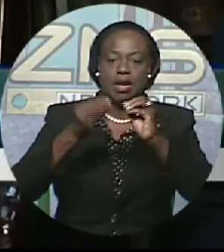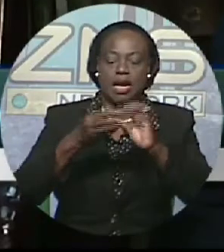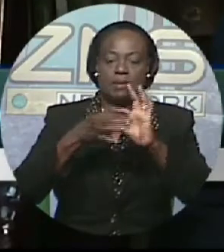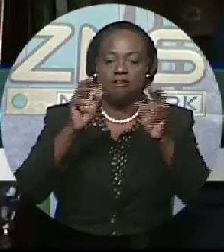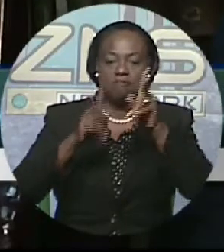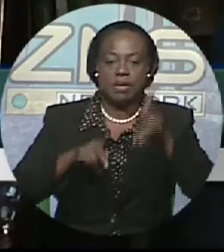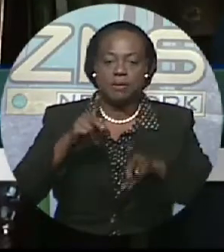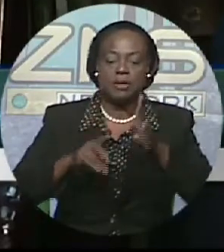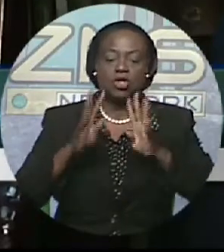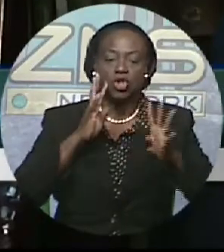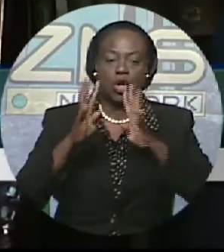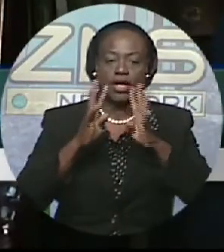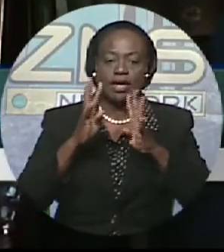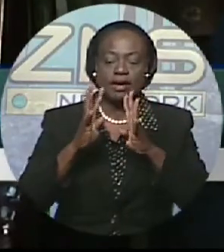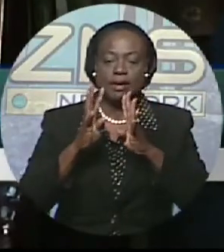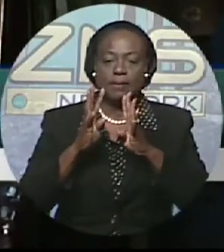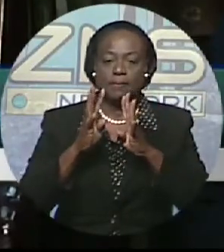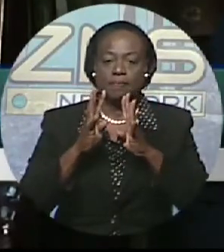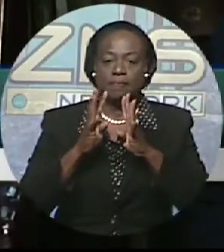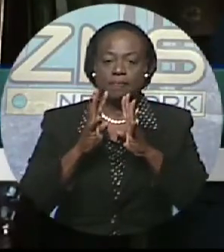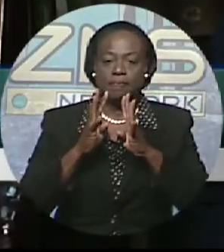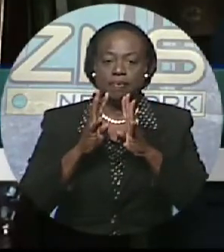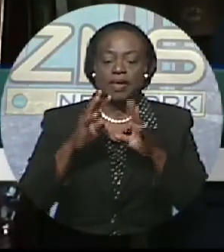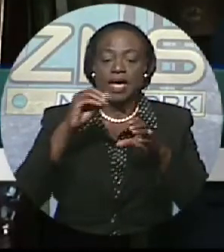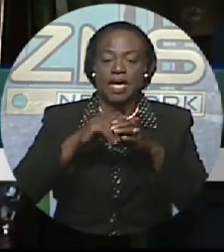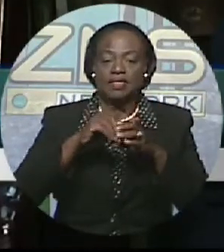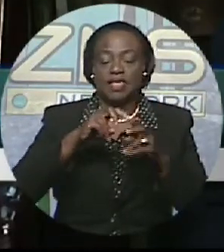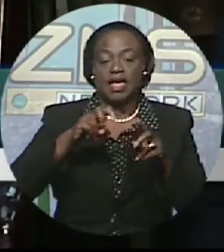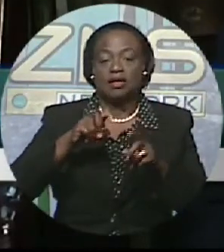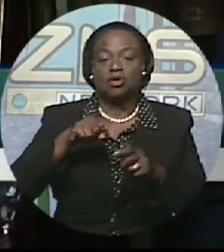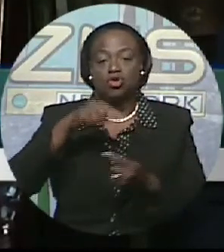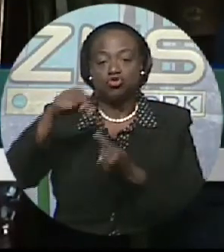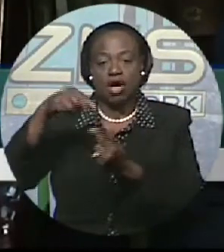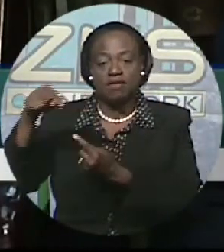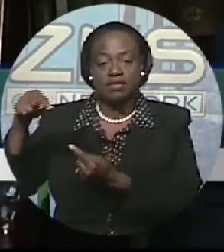to ANWI, and in their travels,